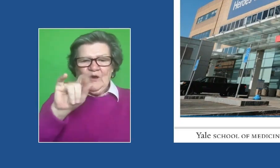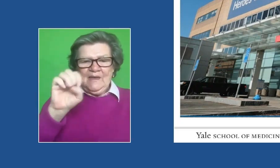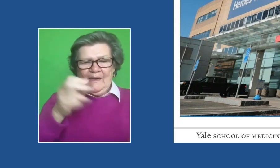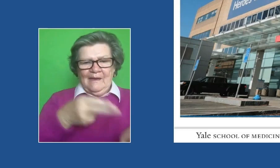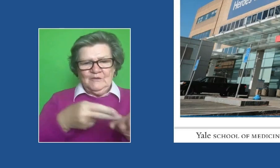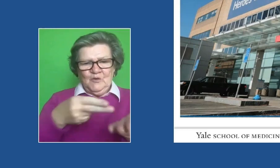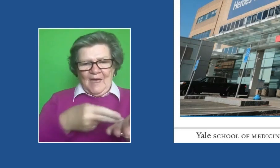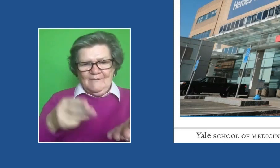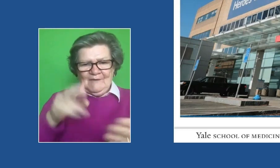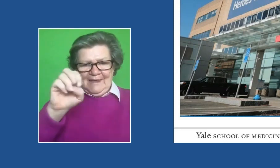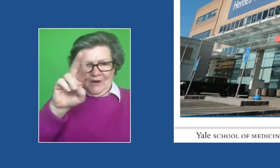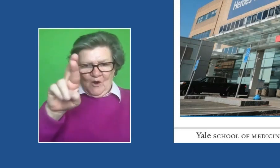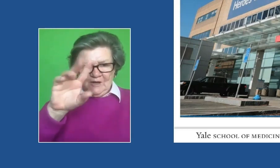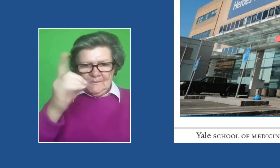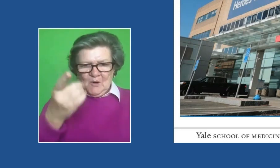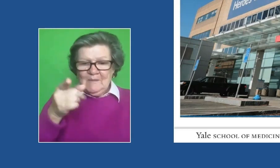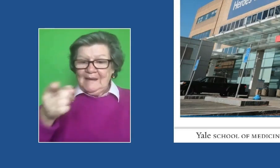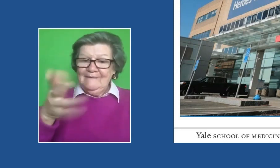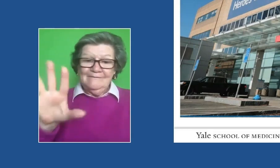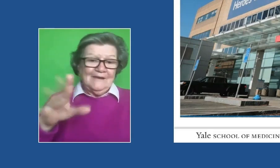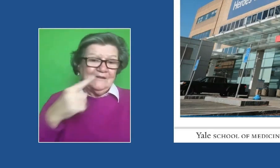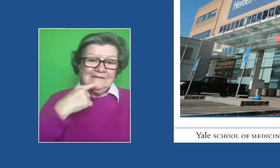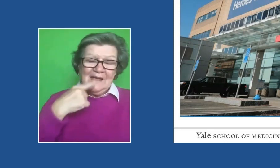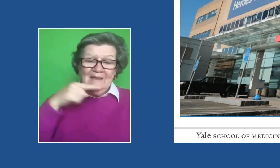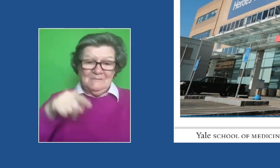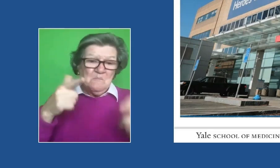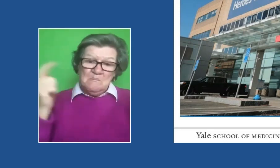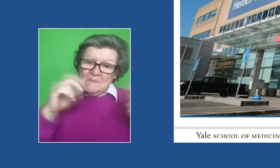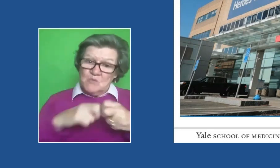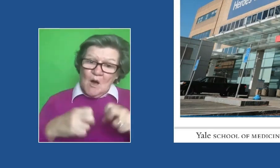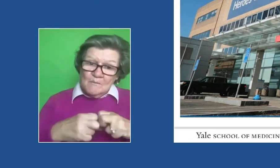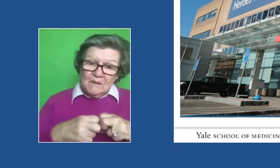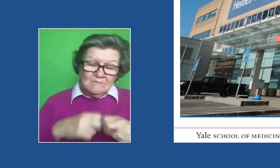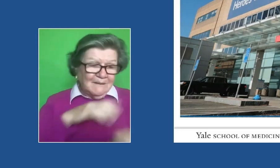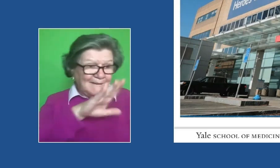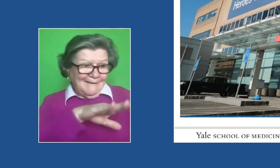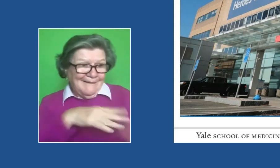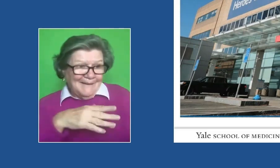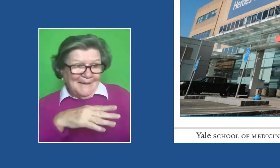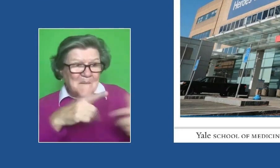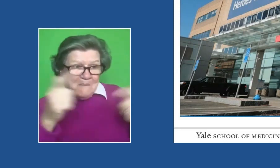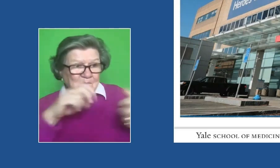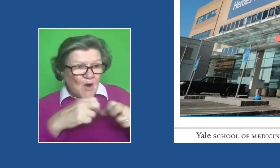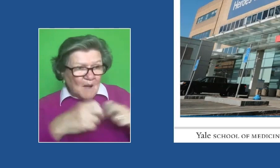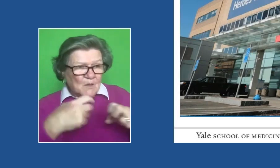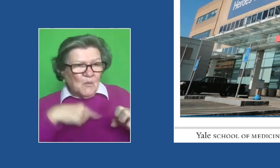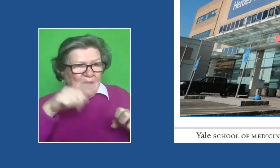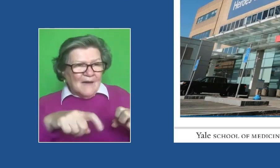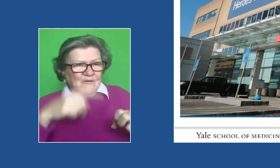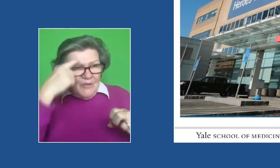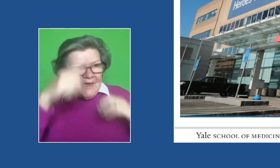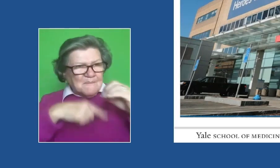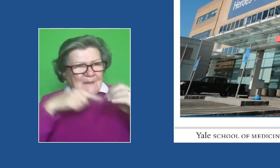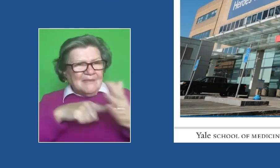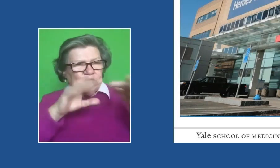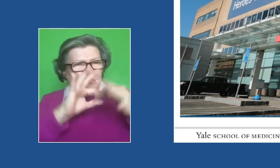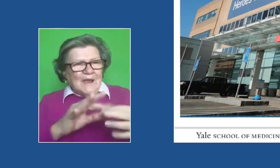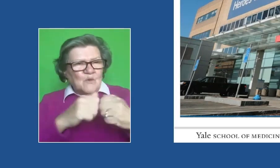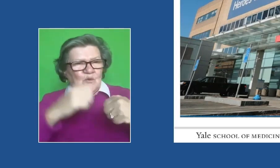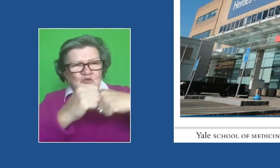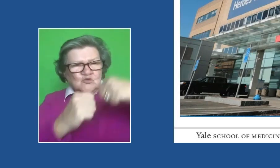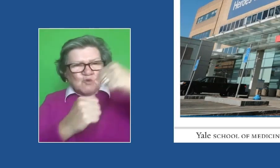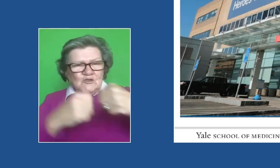Department. And he was the one who really said, this is a big problem, Ambrose. We need to think about this in a structured, systematic way. And so he